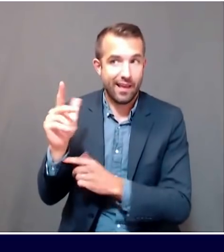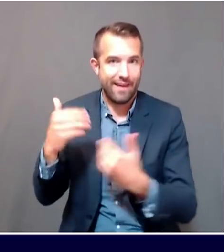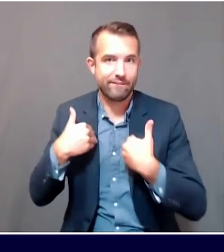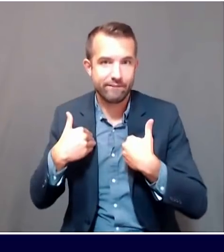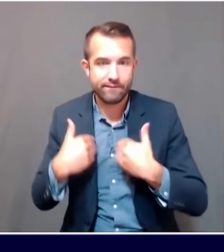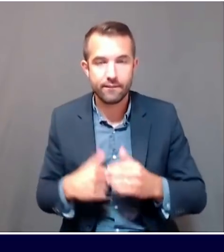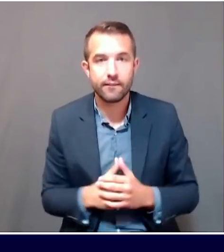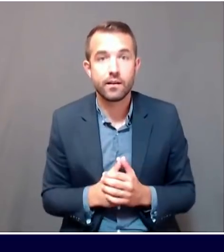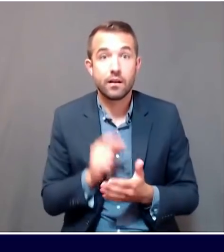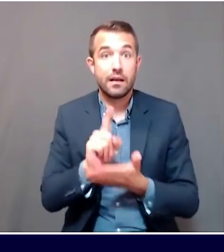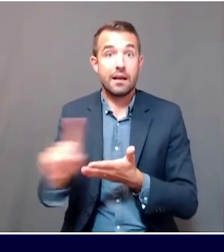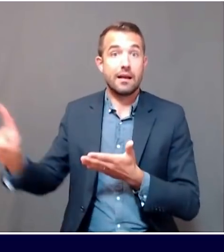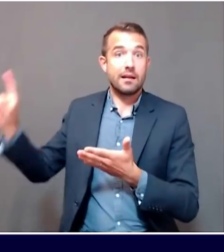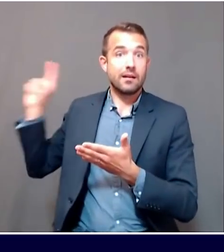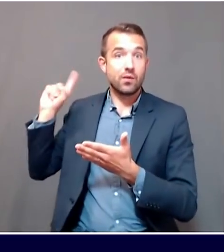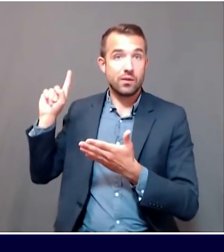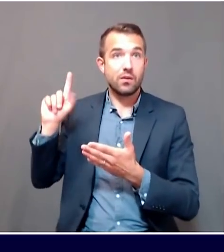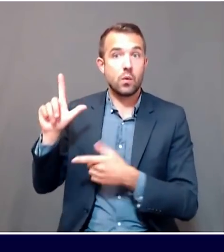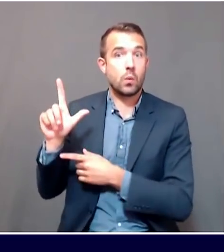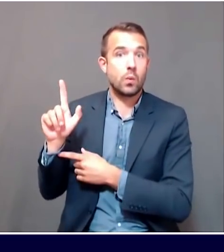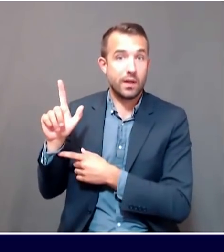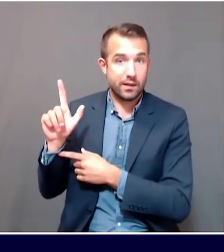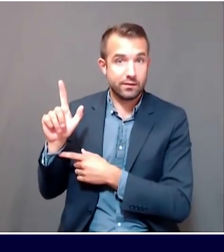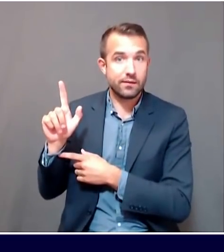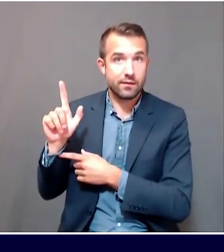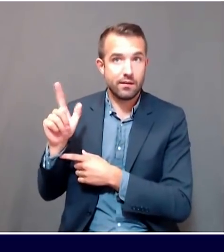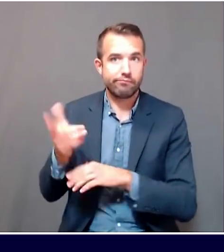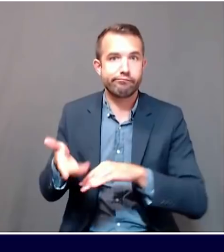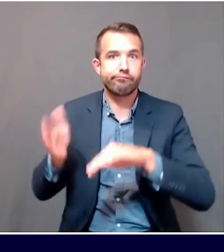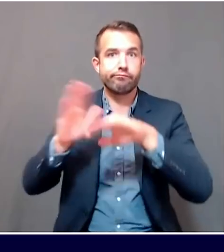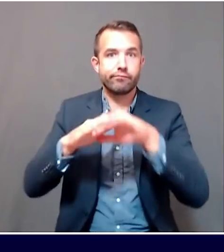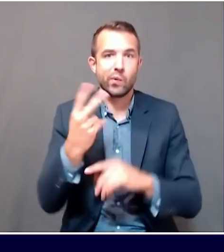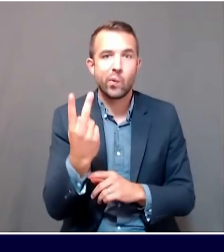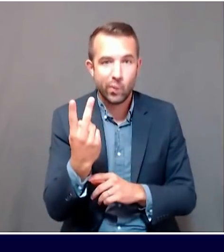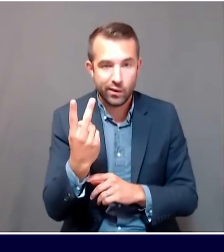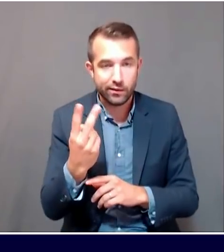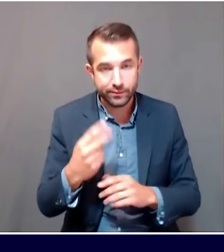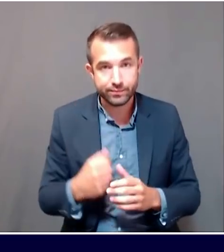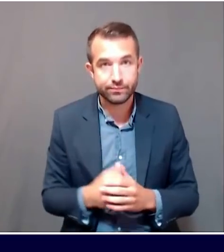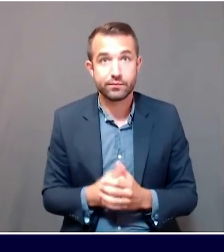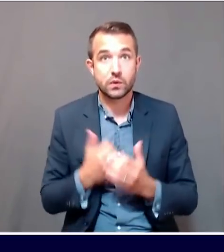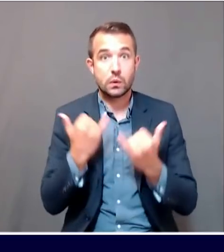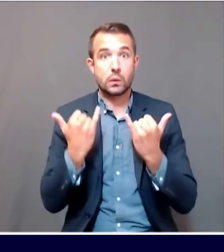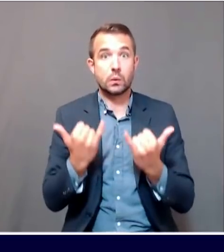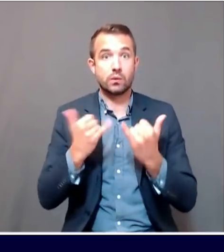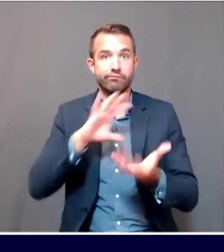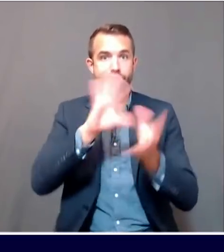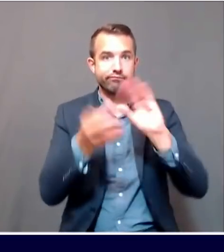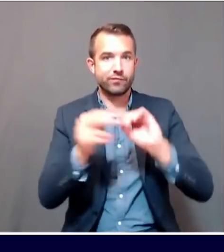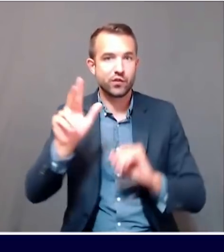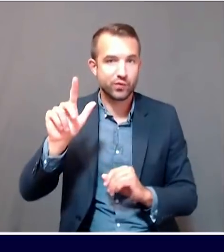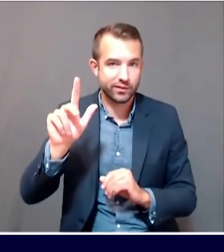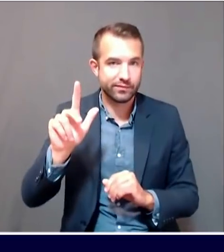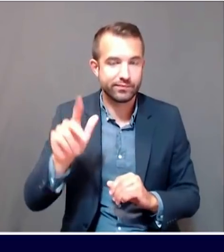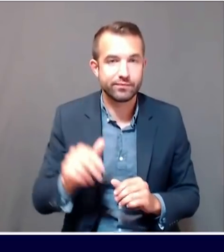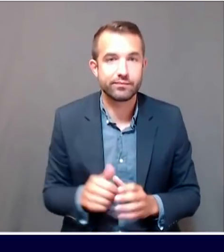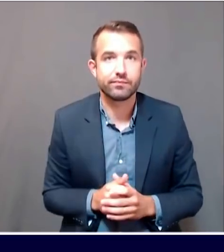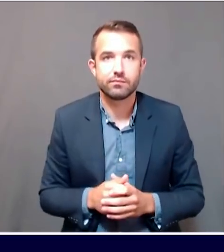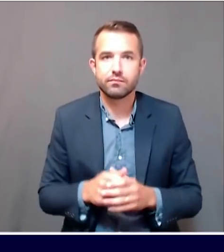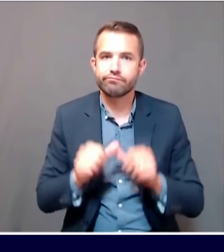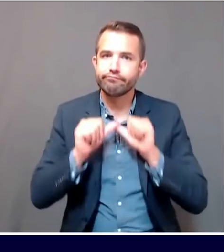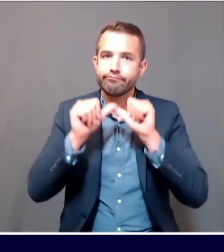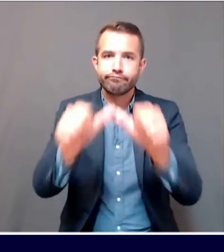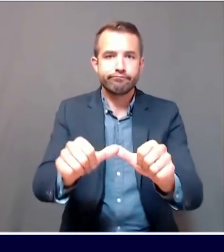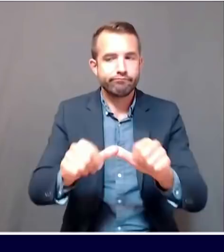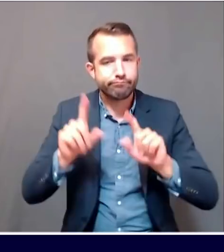21 cases, so they've increased by 2 cases just over the past few days. Marshwood is continuing to undertake rounds of